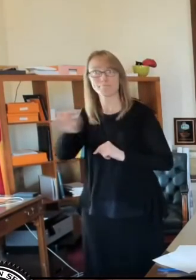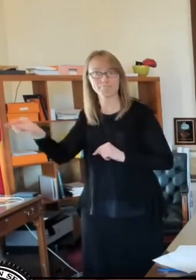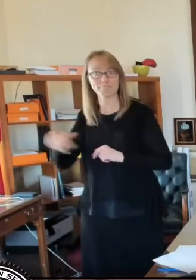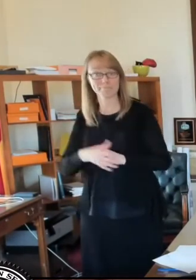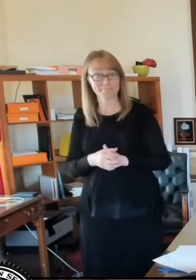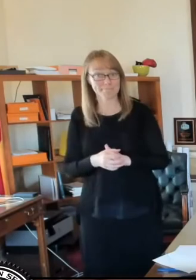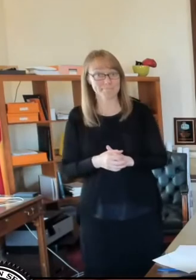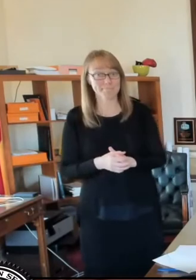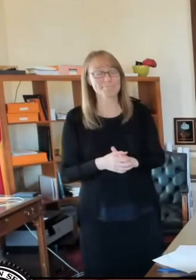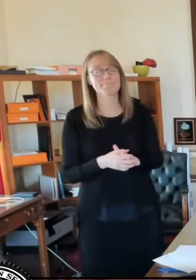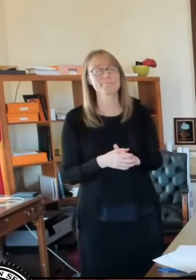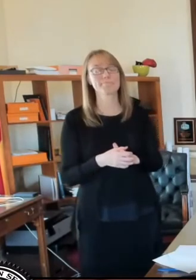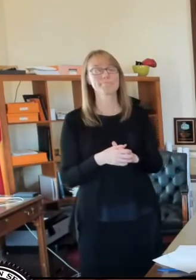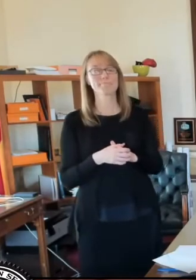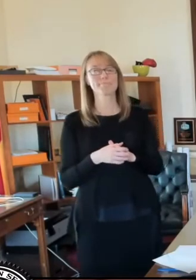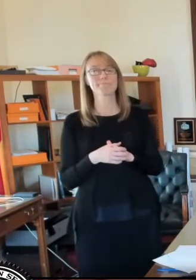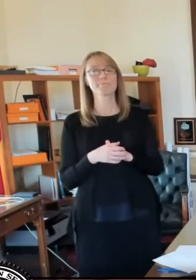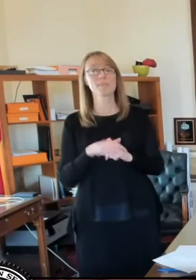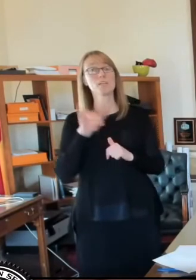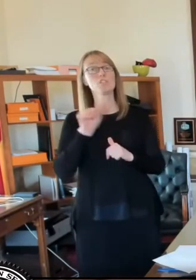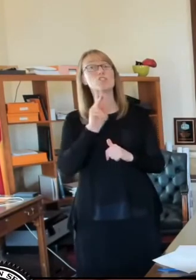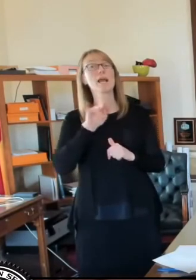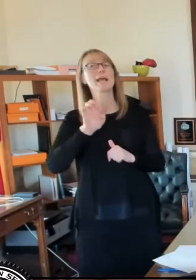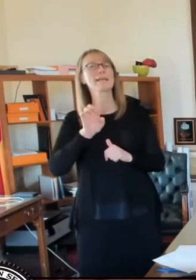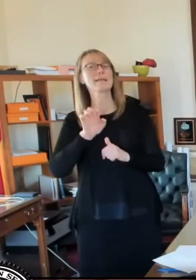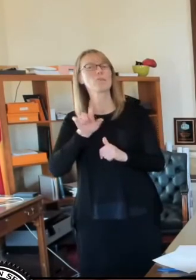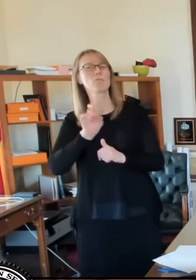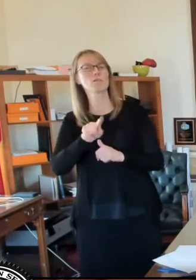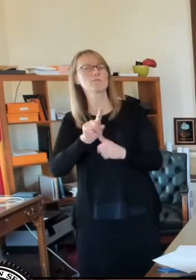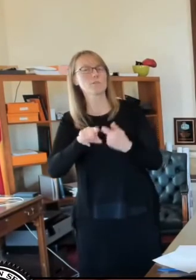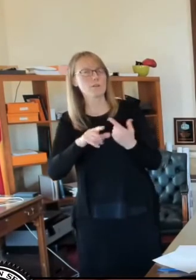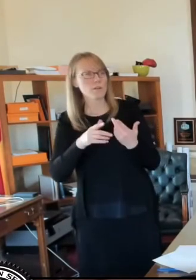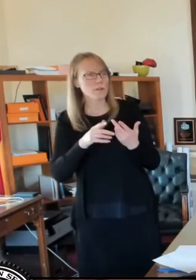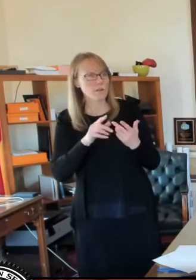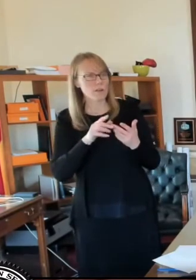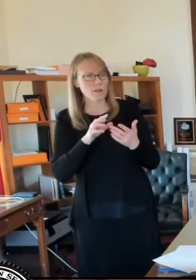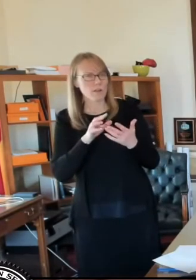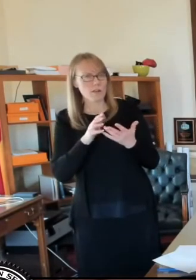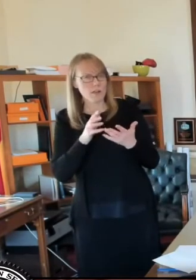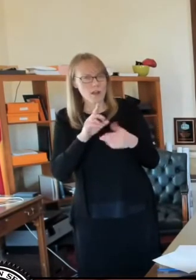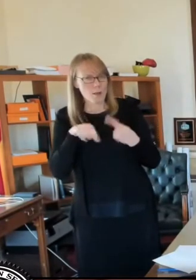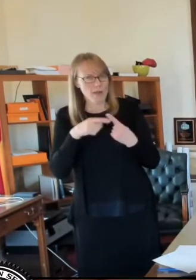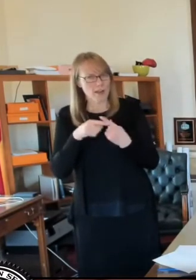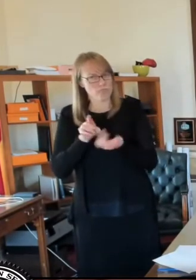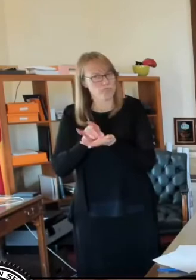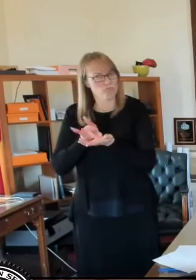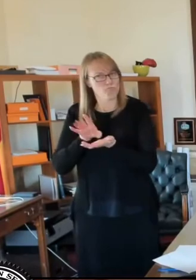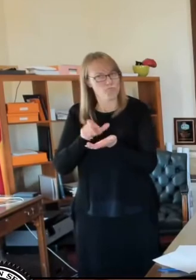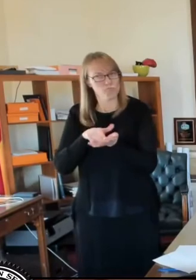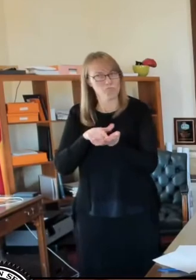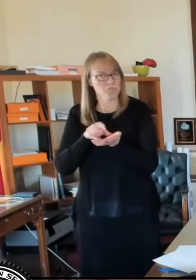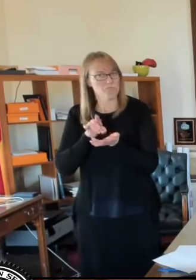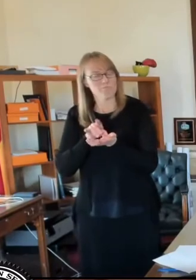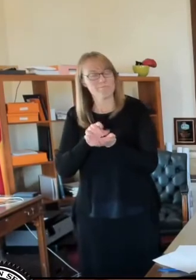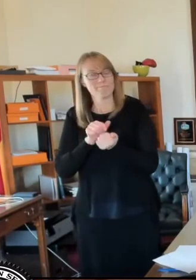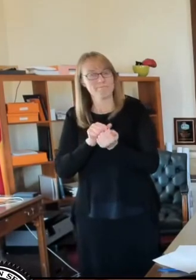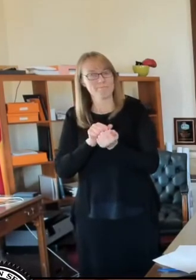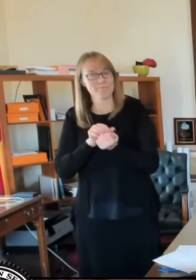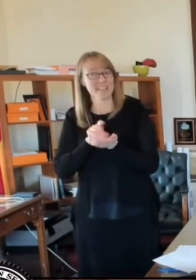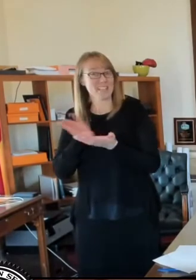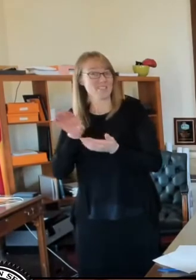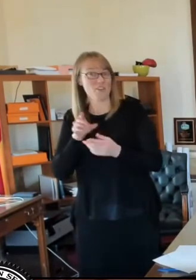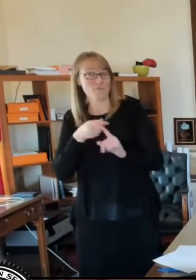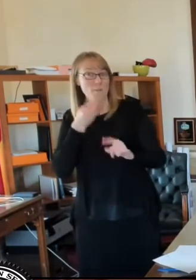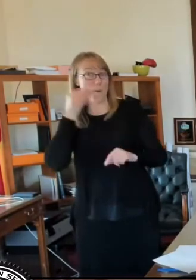Jackie's question ties along with evictions in the city. I believe our moratorium expires on the 31st mm-hmm. of this